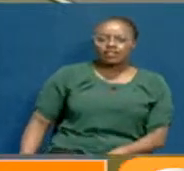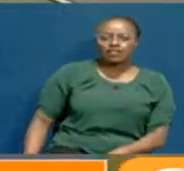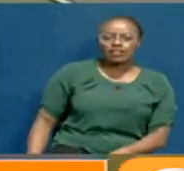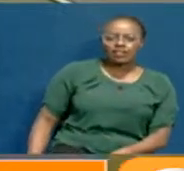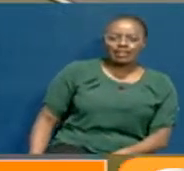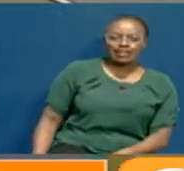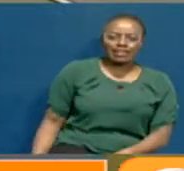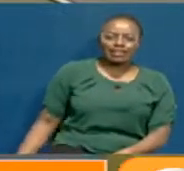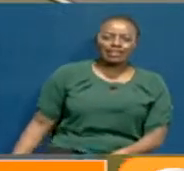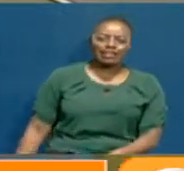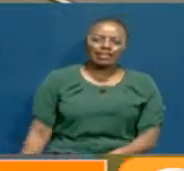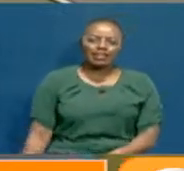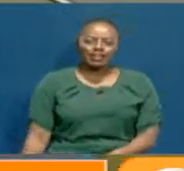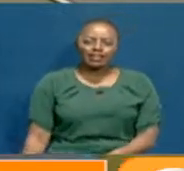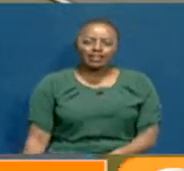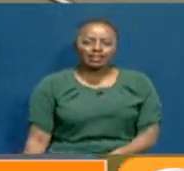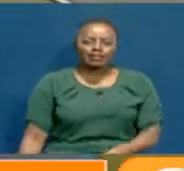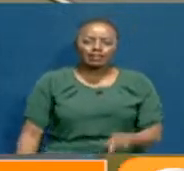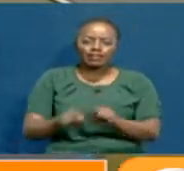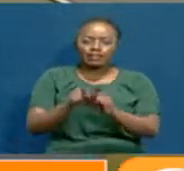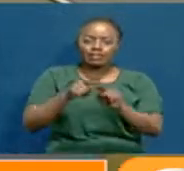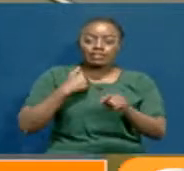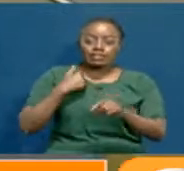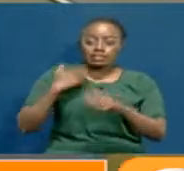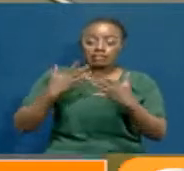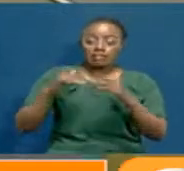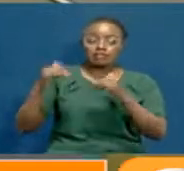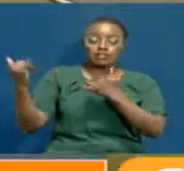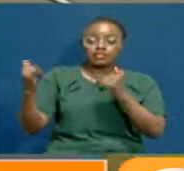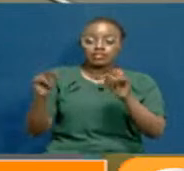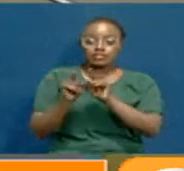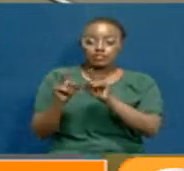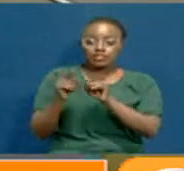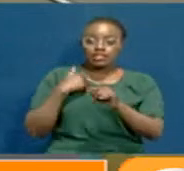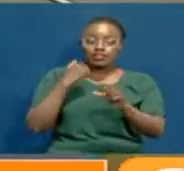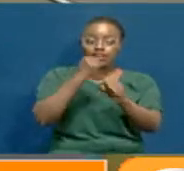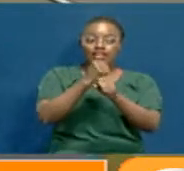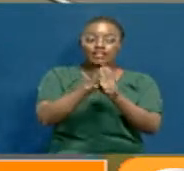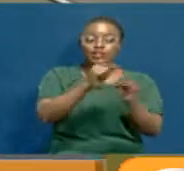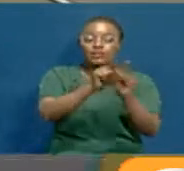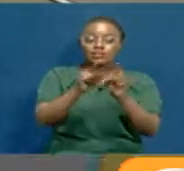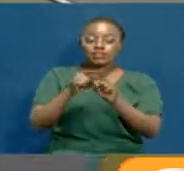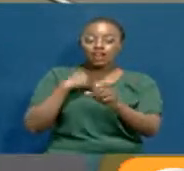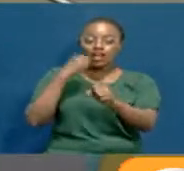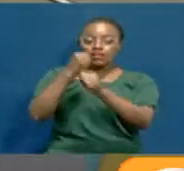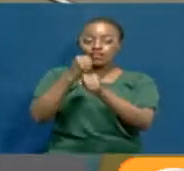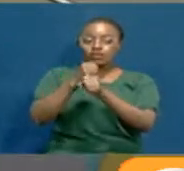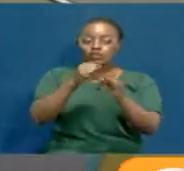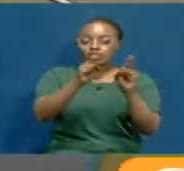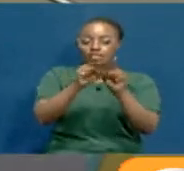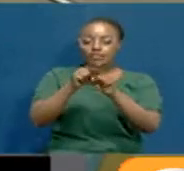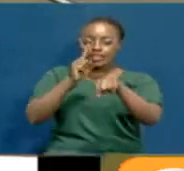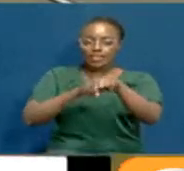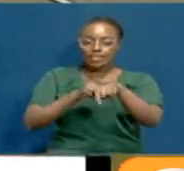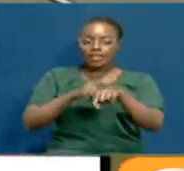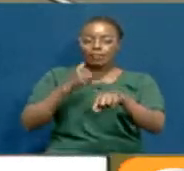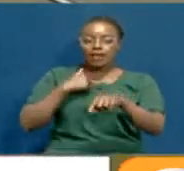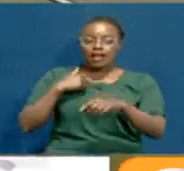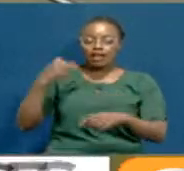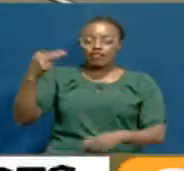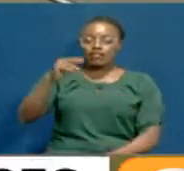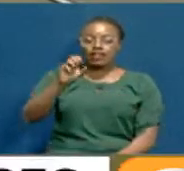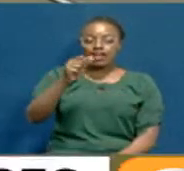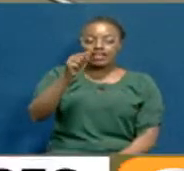needed that. We needed someone to introduce an issue-based campaign. Mm-hmm. And I feel like the moment the Hustler